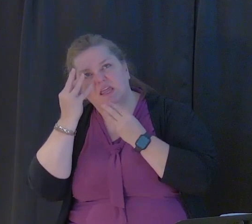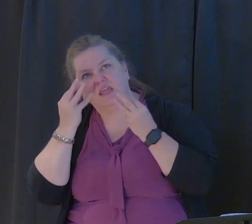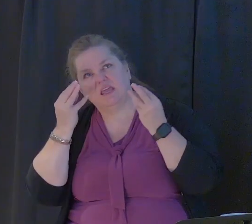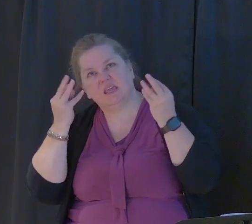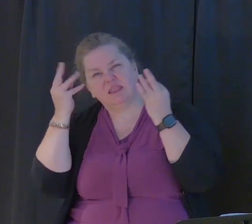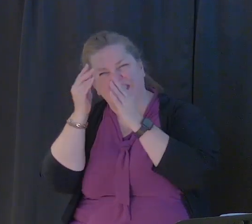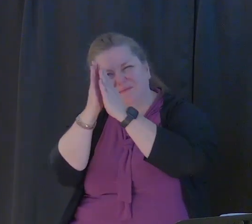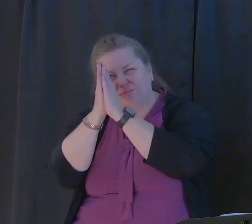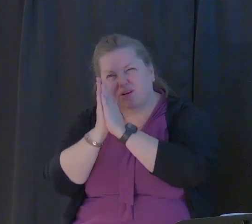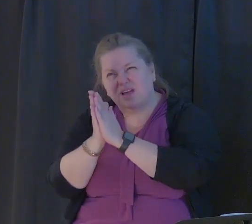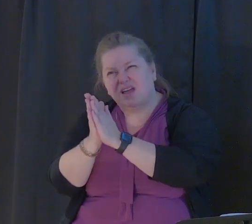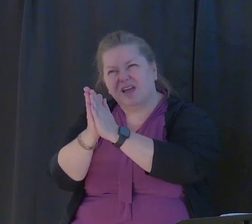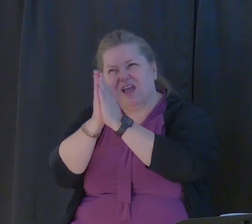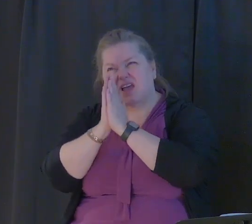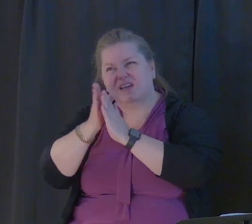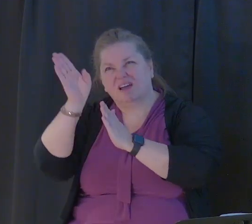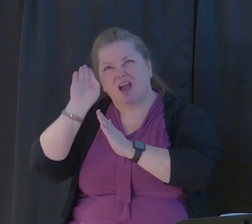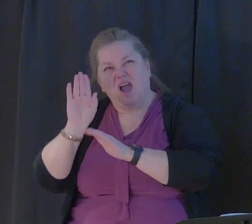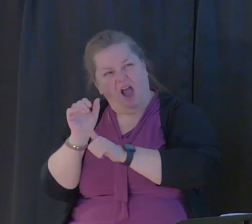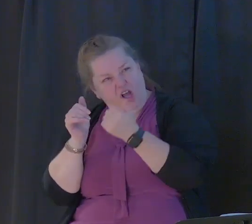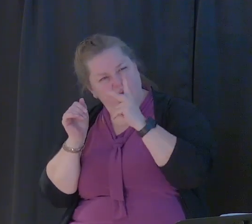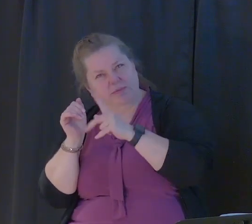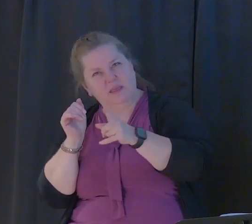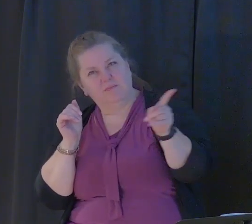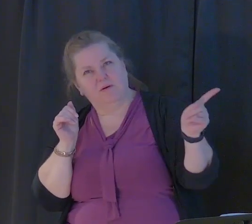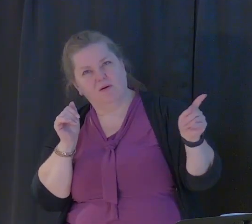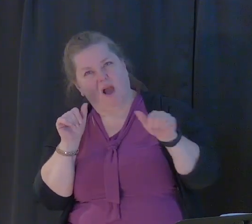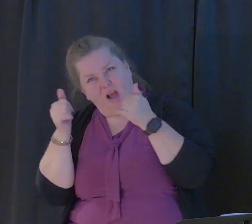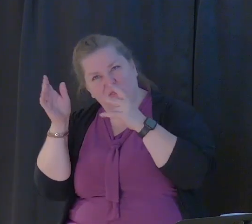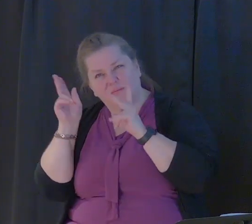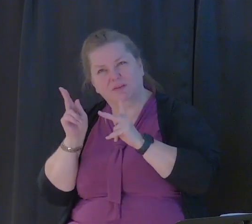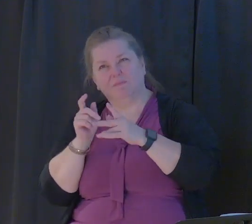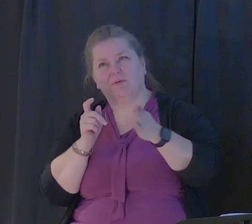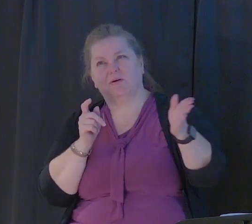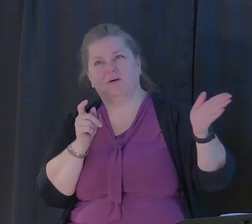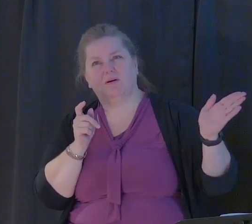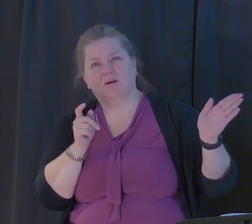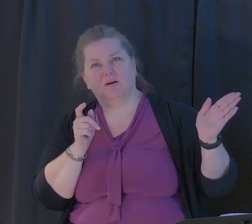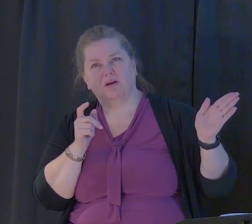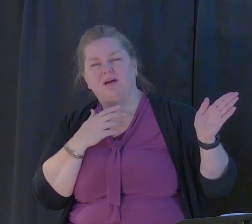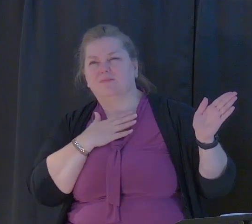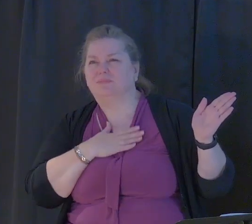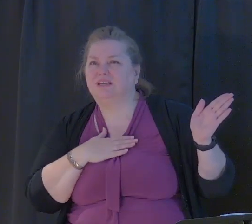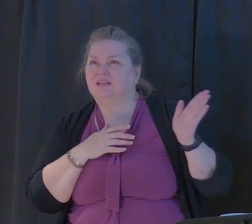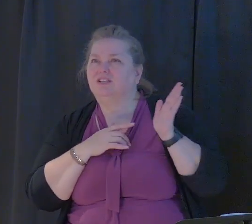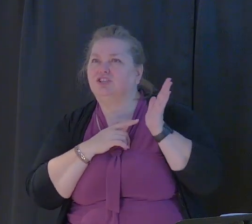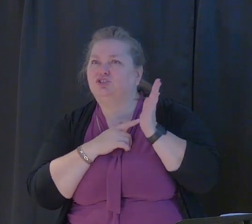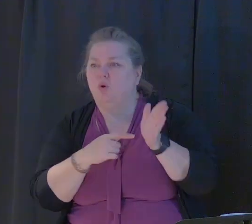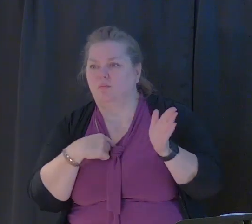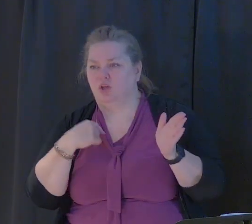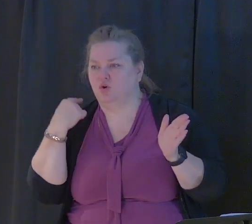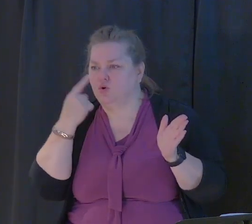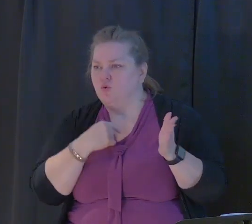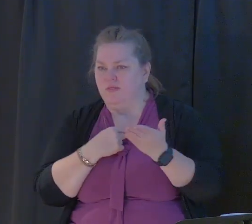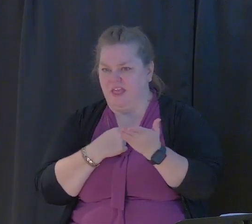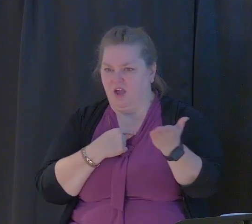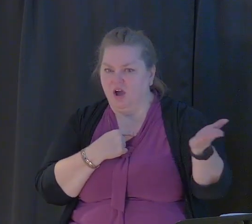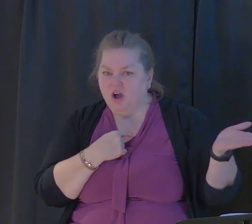Praying, God, these other people that he said that I have done wrong to, will you please show me who they are so I can make it